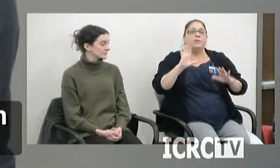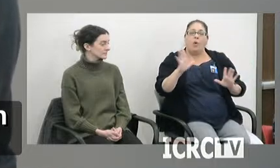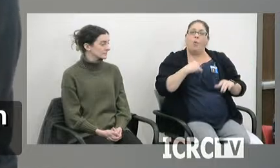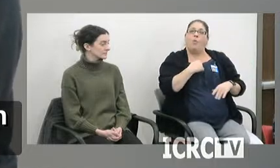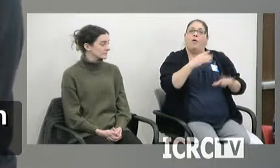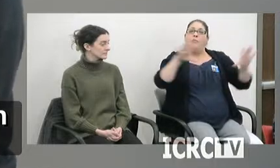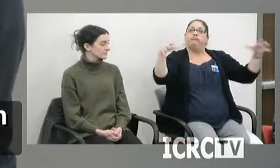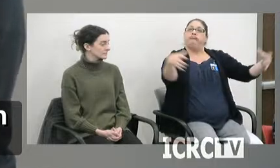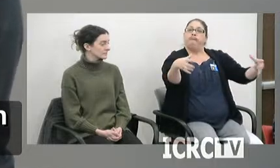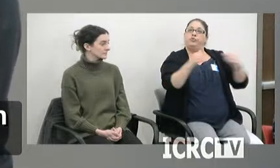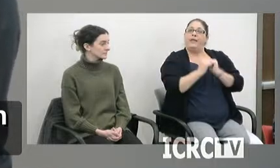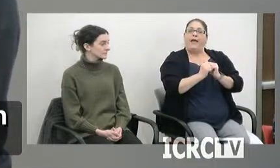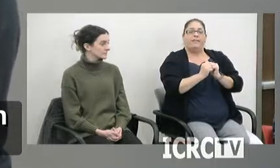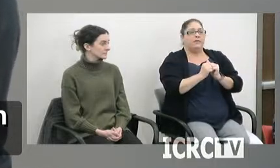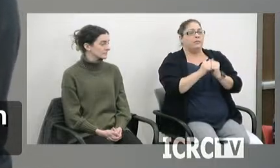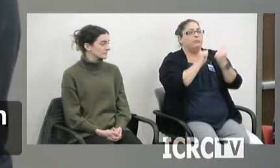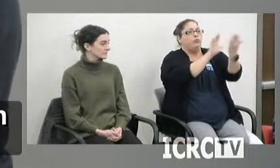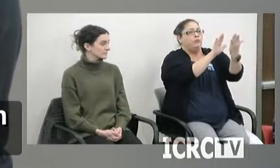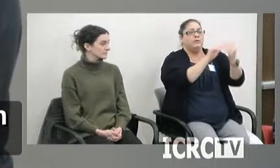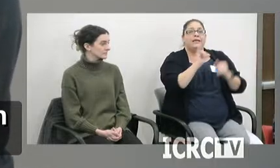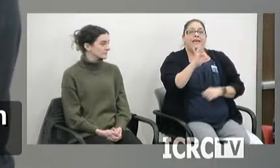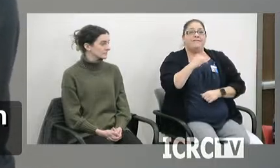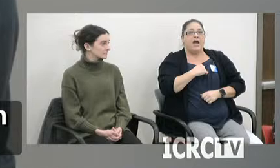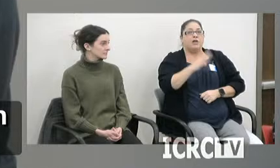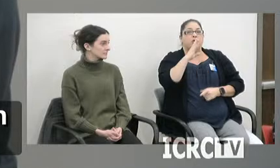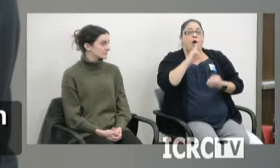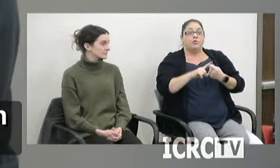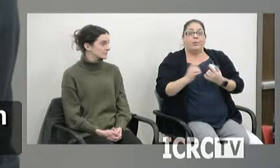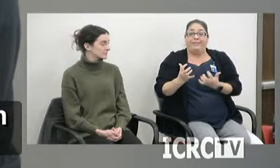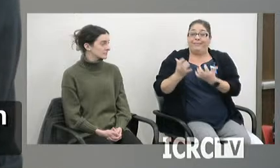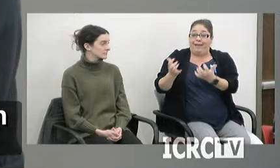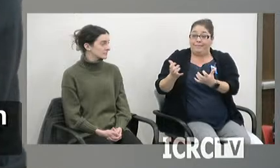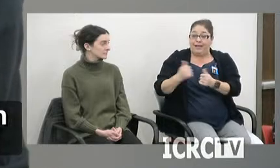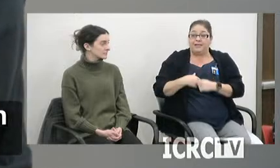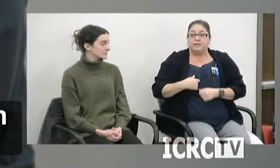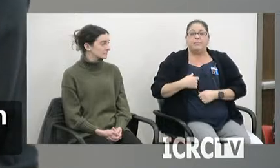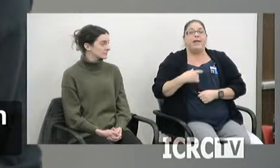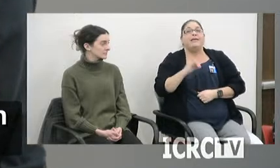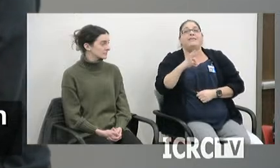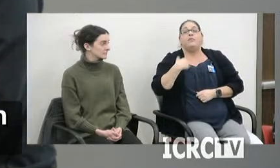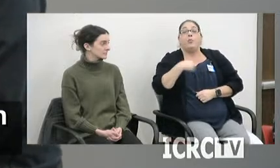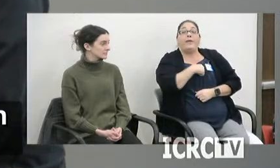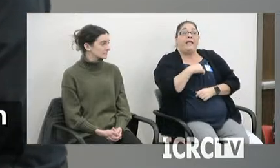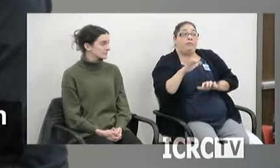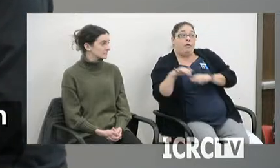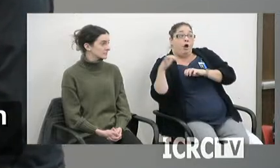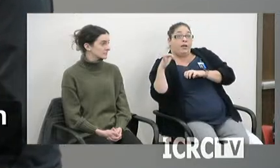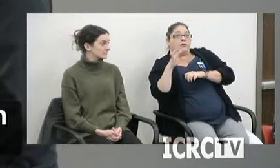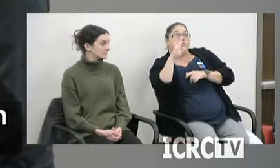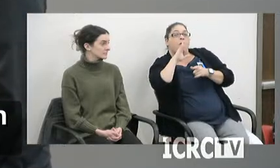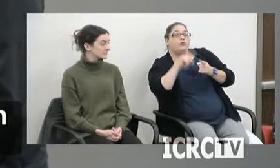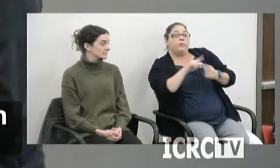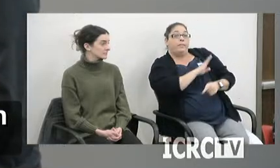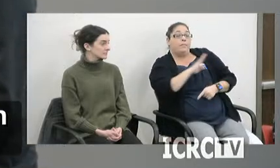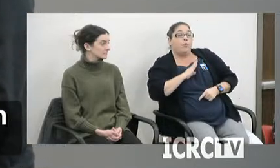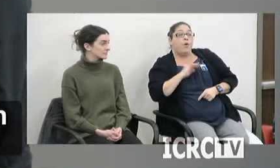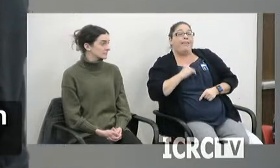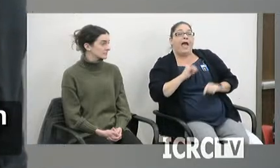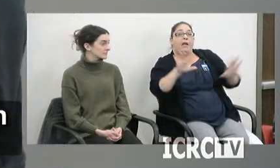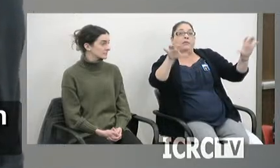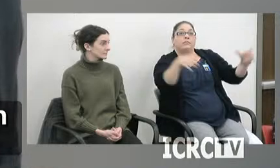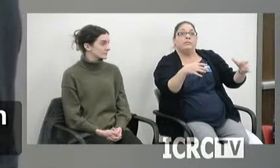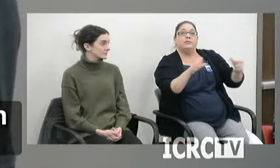that is that if we talk to them as one, maybe they'll work better together. So with that, happy